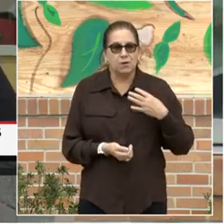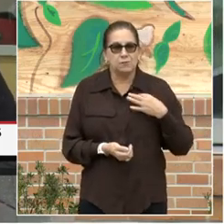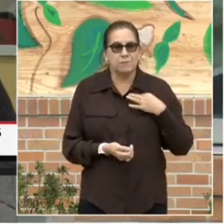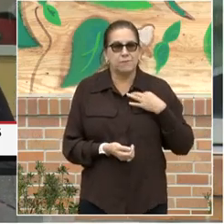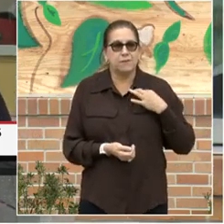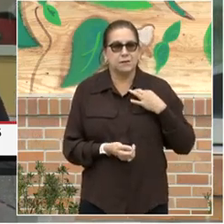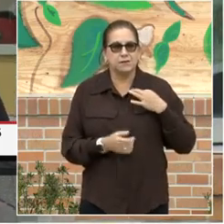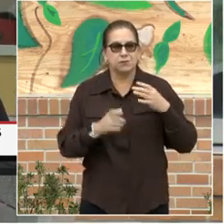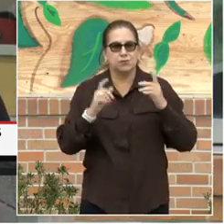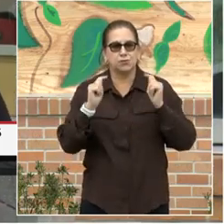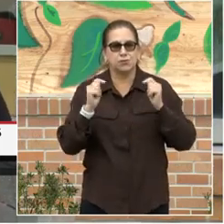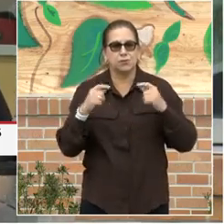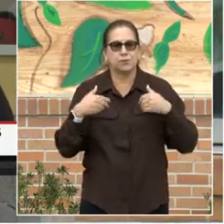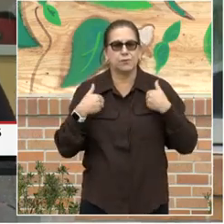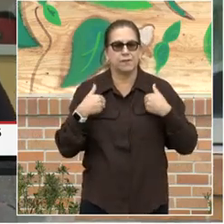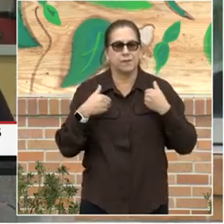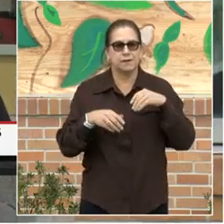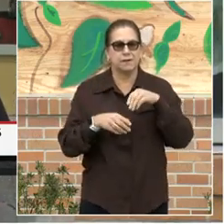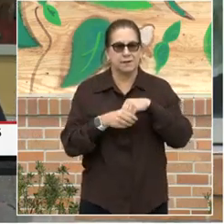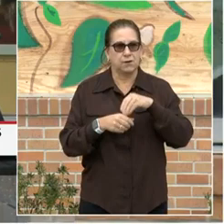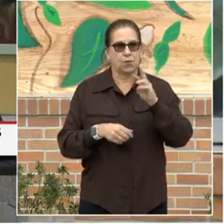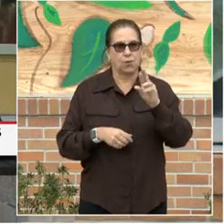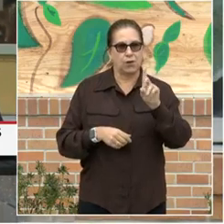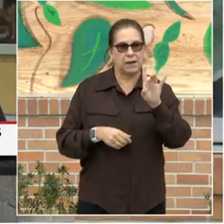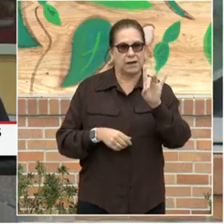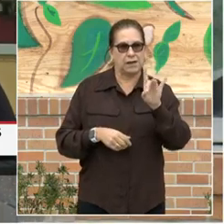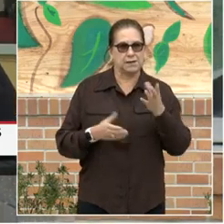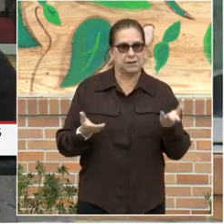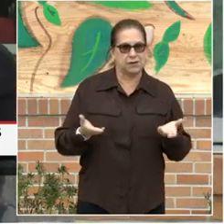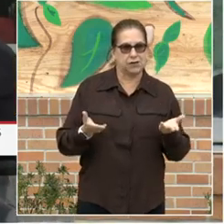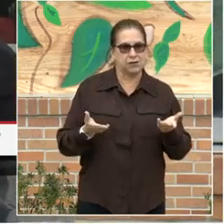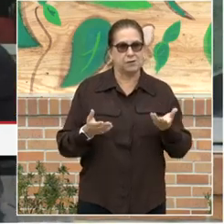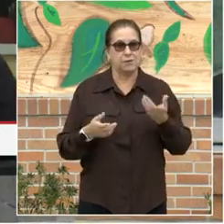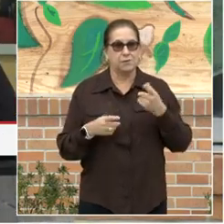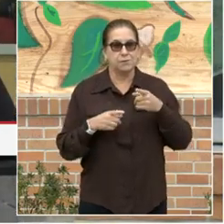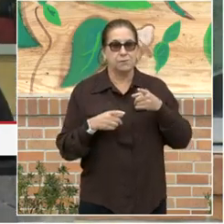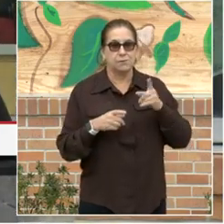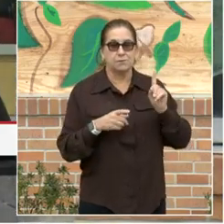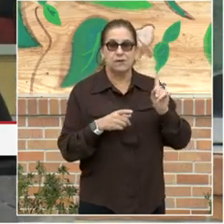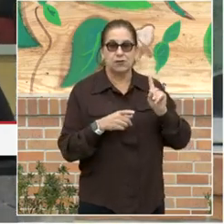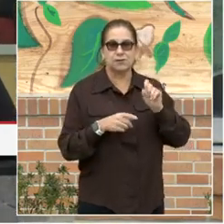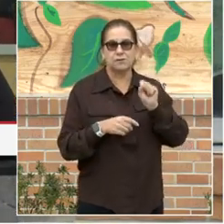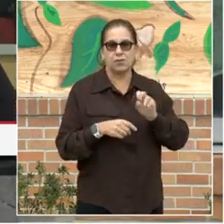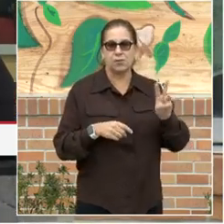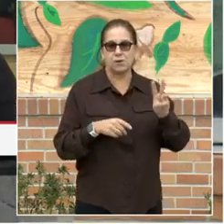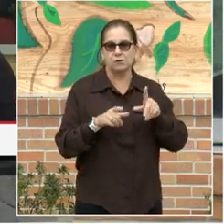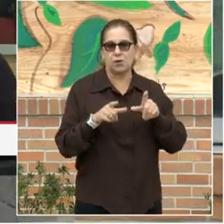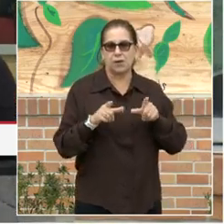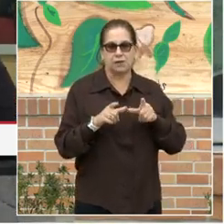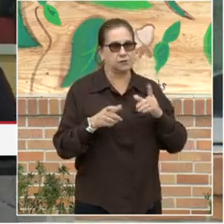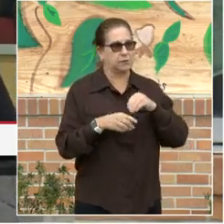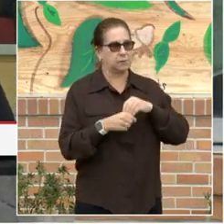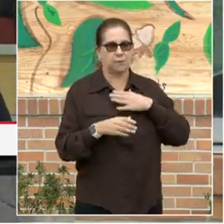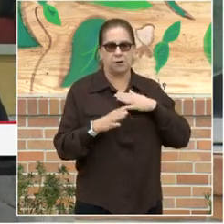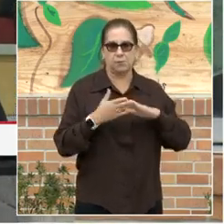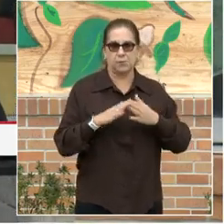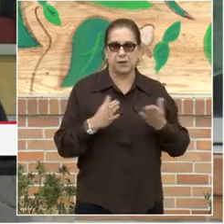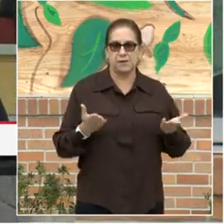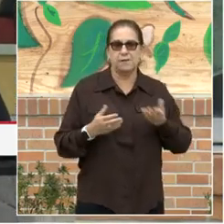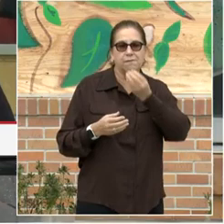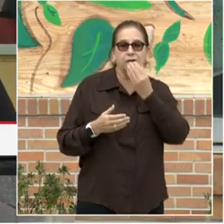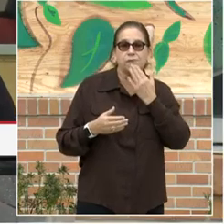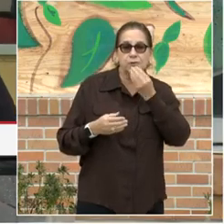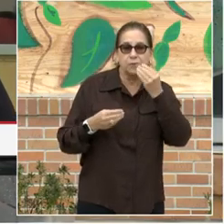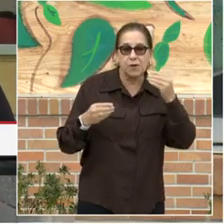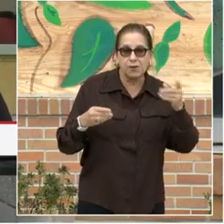8. But Good Food Market open here in the southwest location. This allows me to give back to my community, since Good Food Market provides healthy